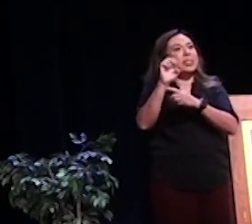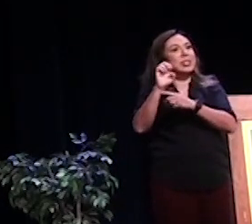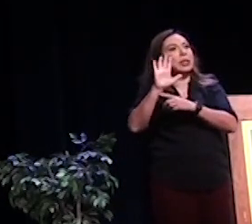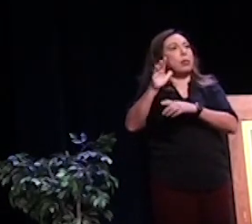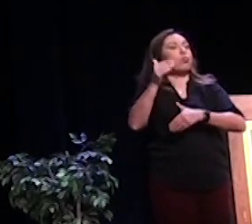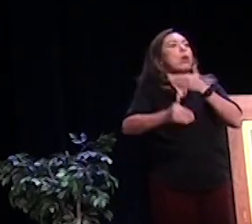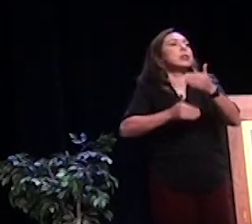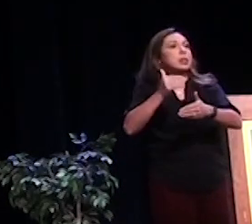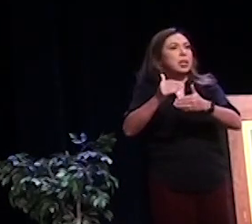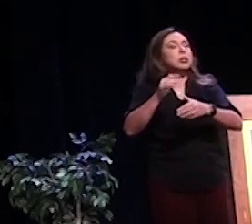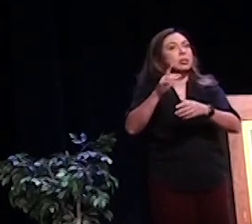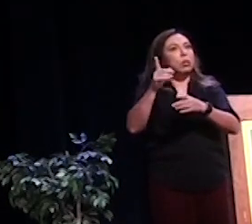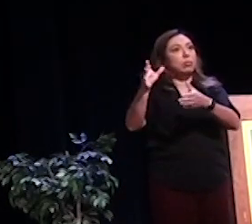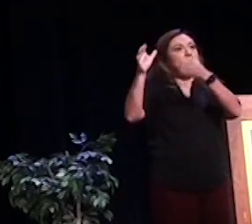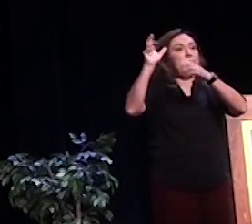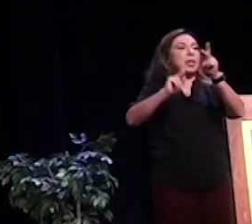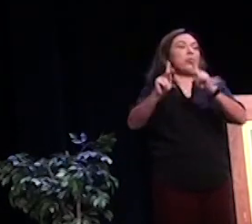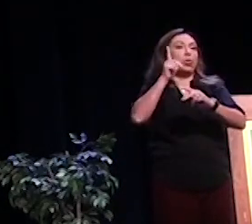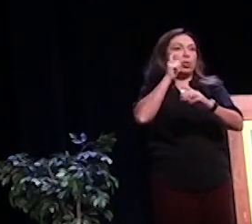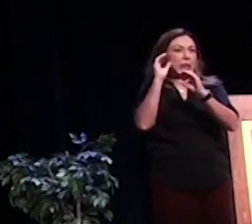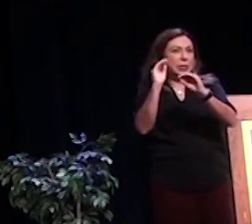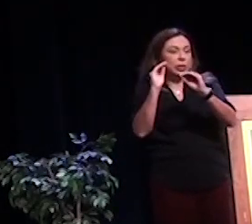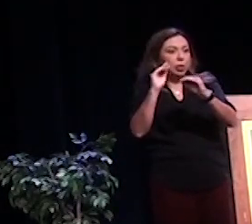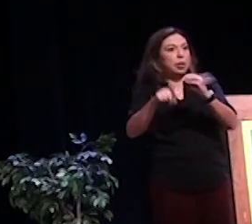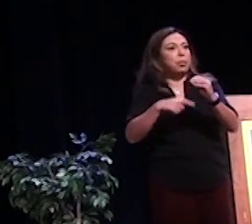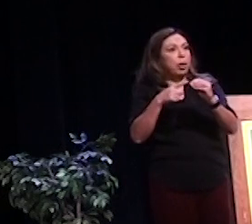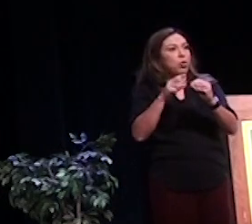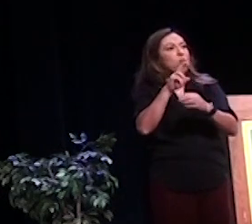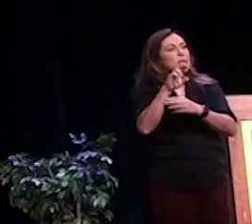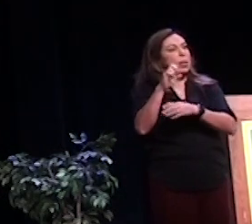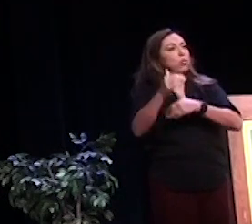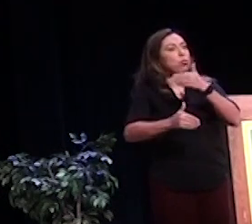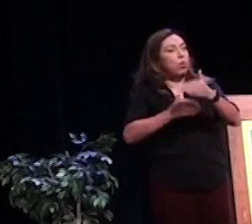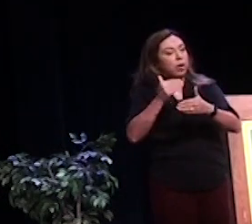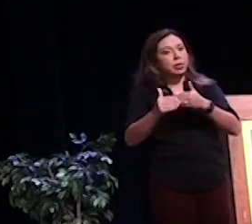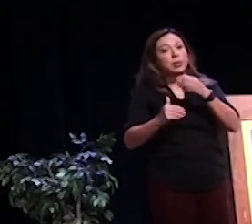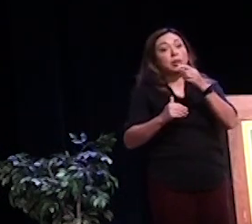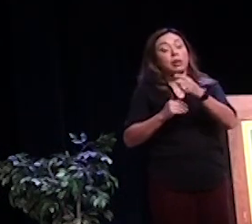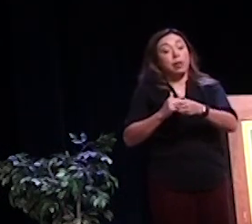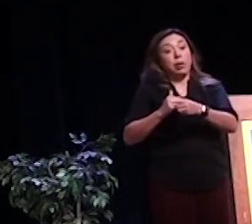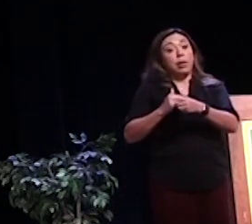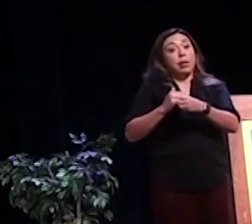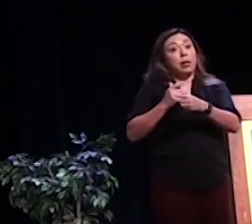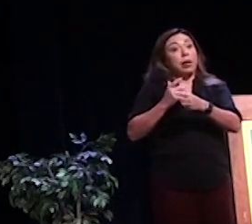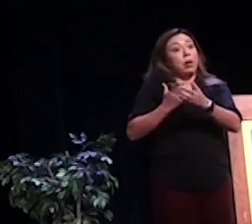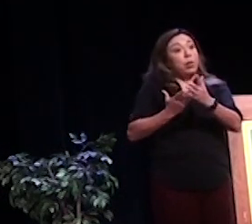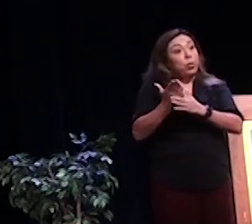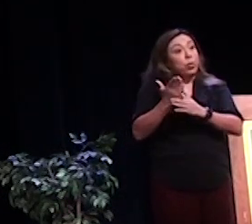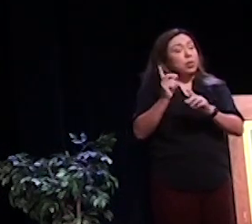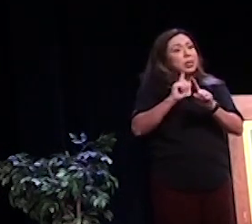process. And they are going through an array of